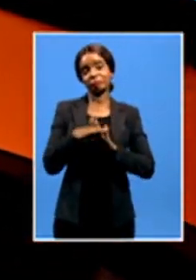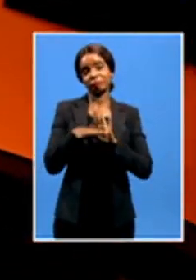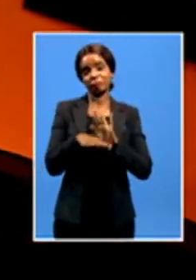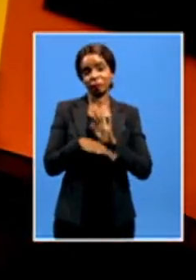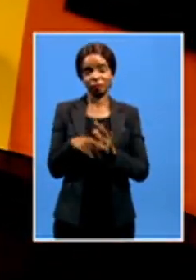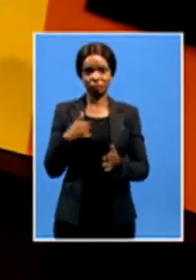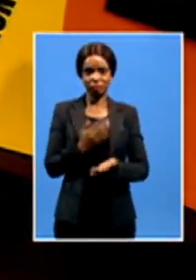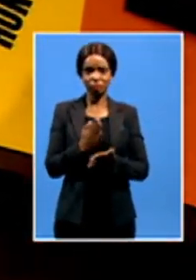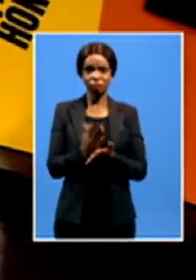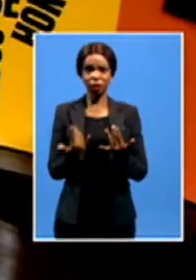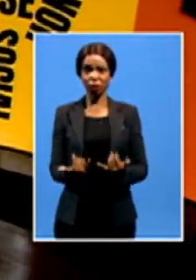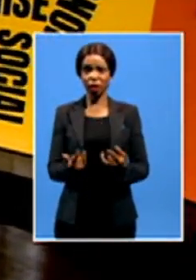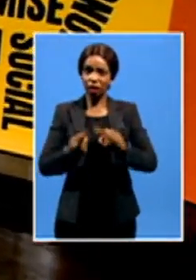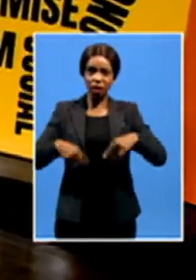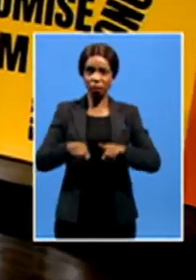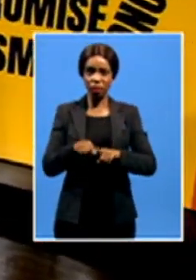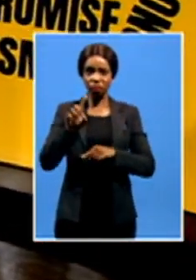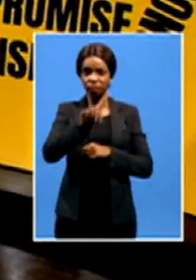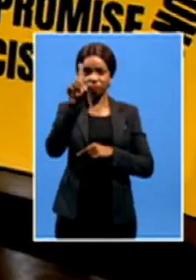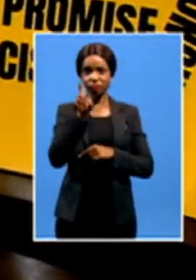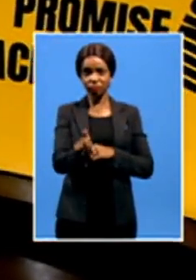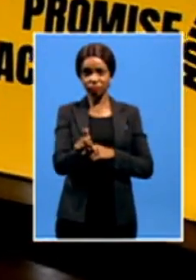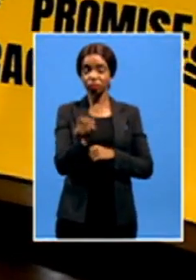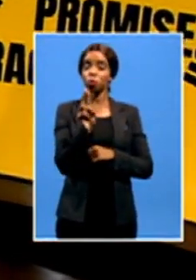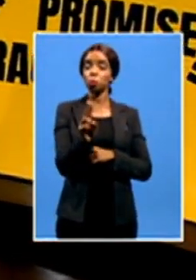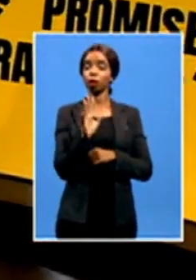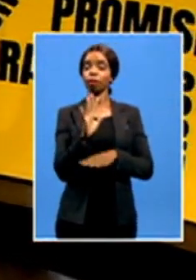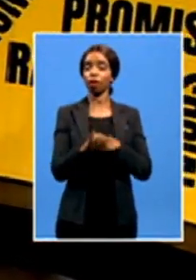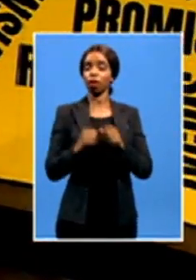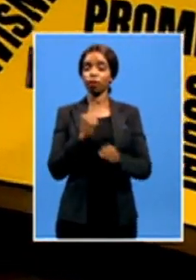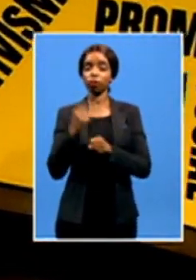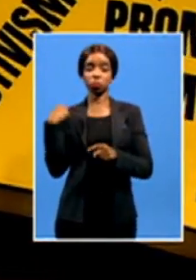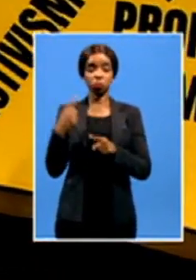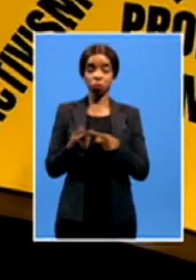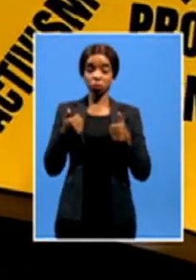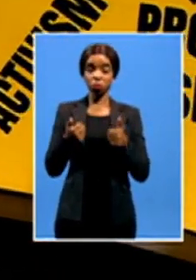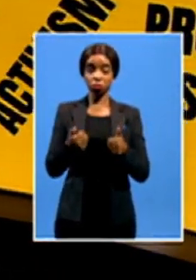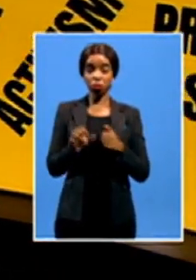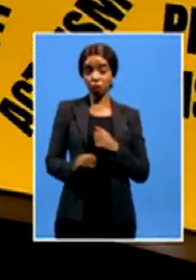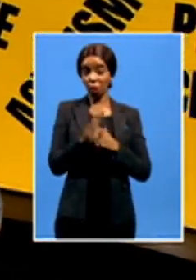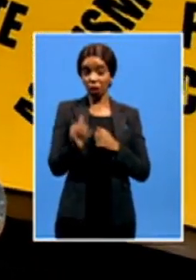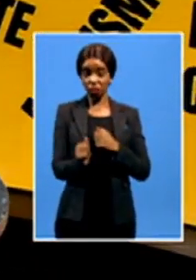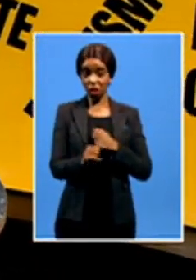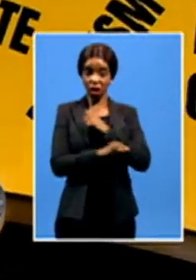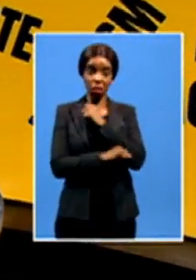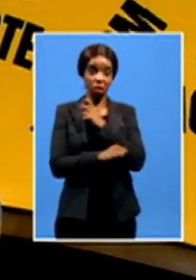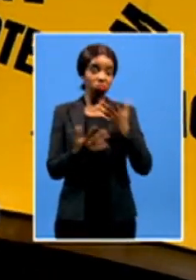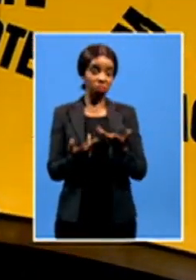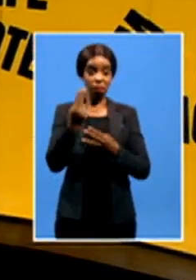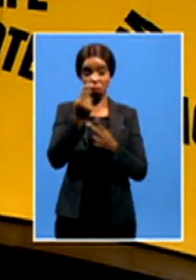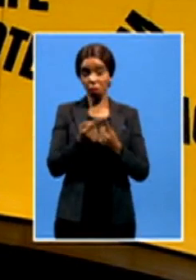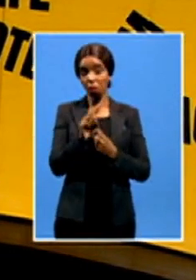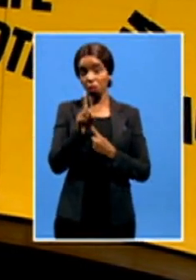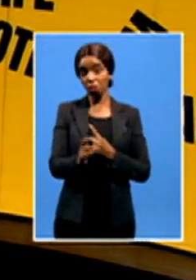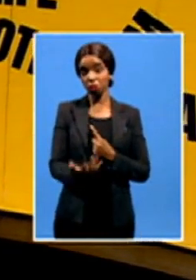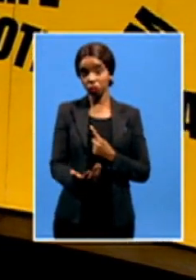asking tonight essentially is, has the last 25 years been good for South African art? Well, I mean, I think